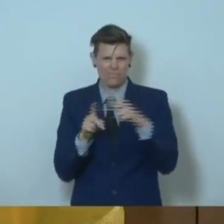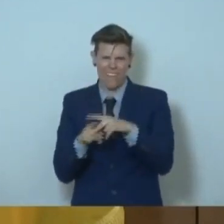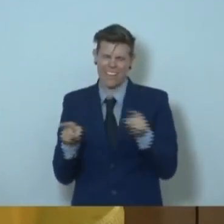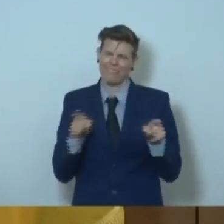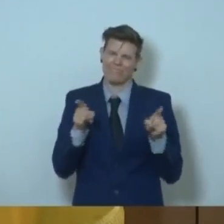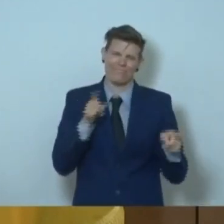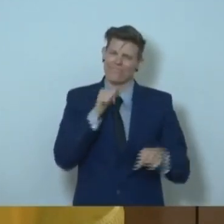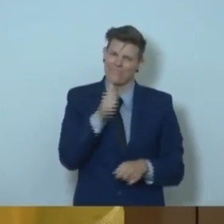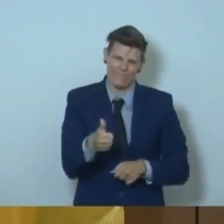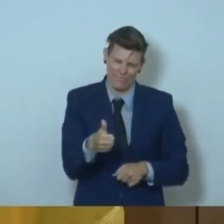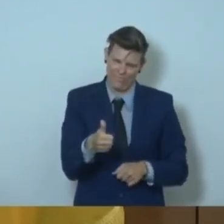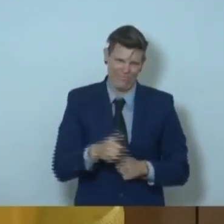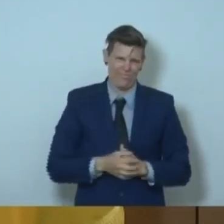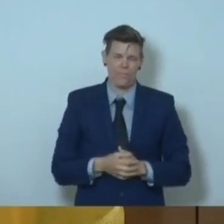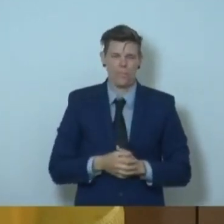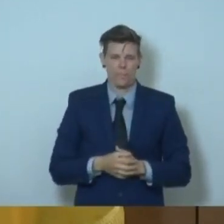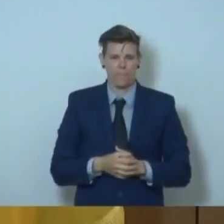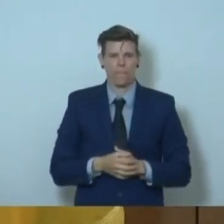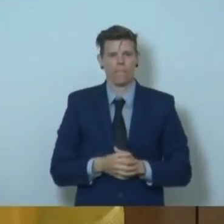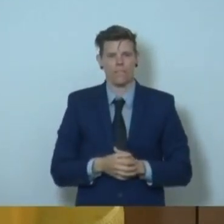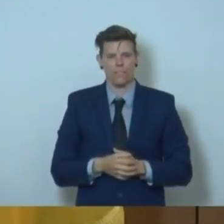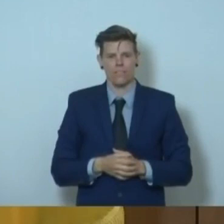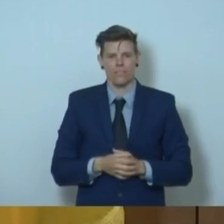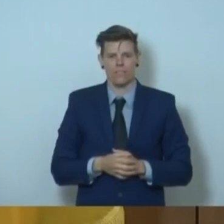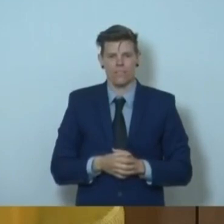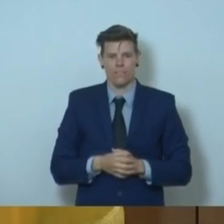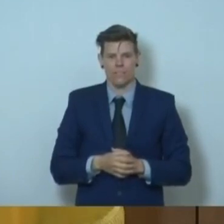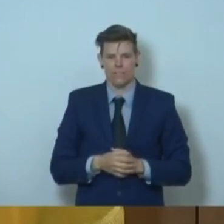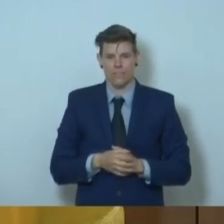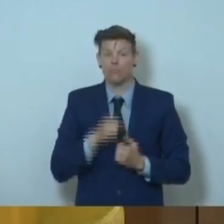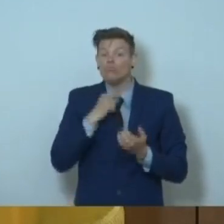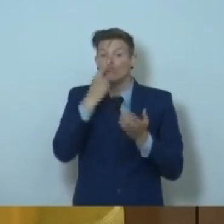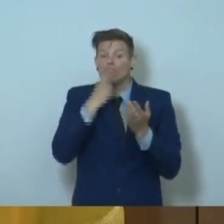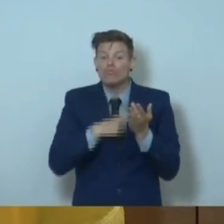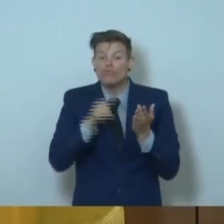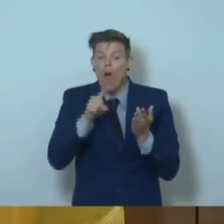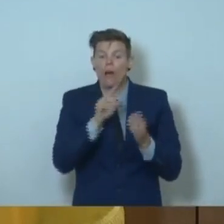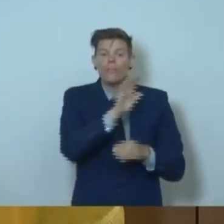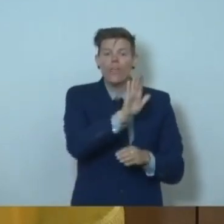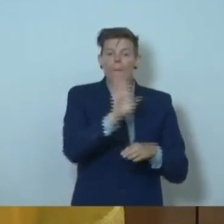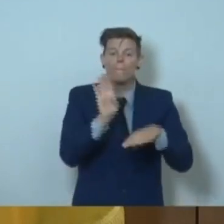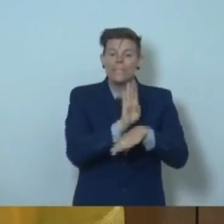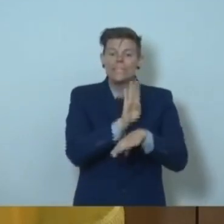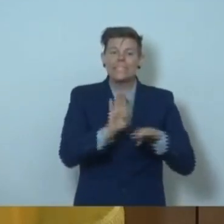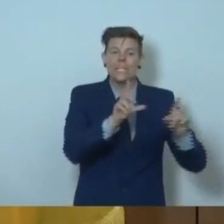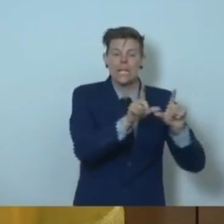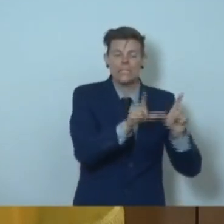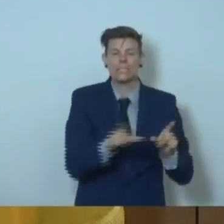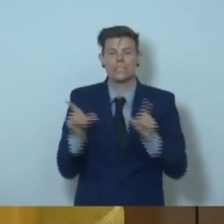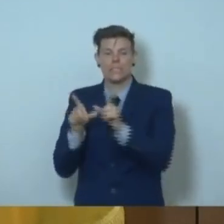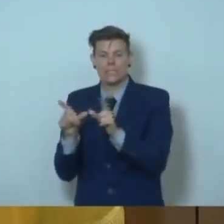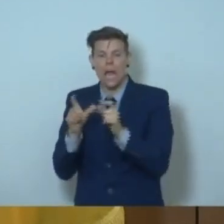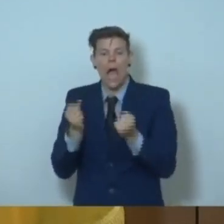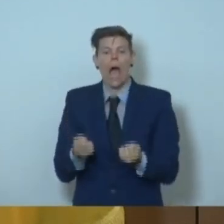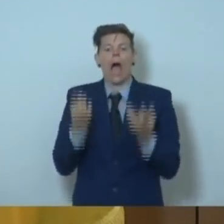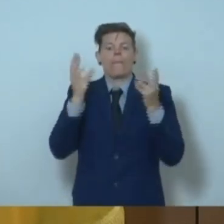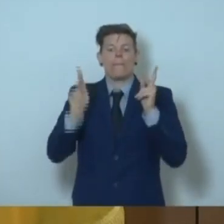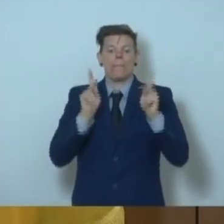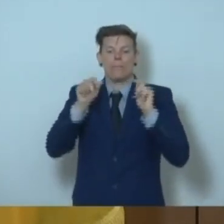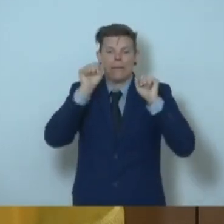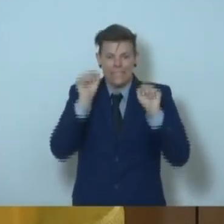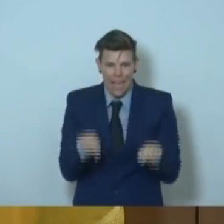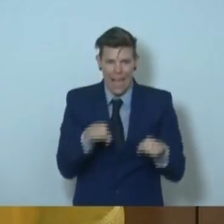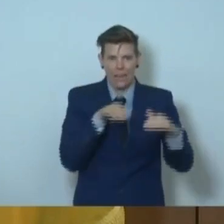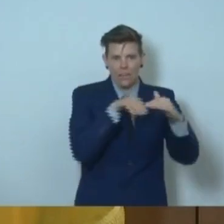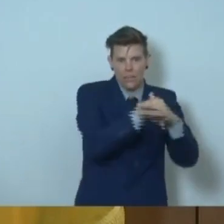I really looked to license, the number of people, right? It's that John Hopkins model. How long will you